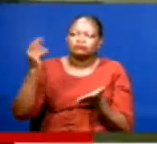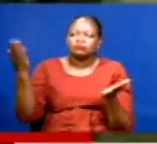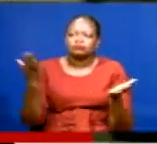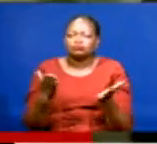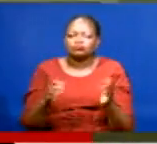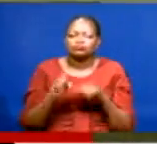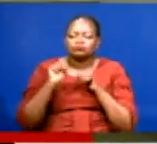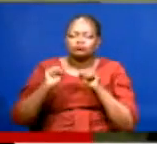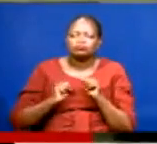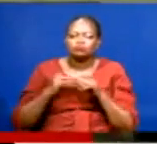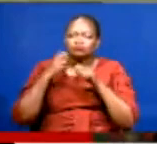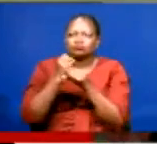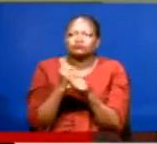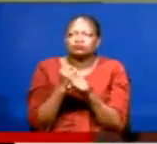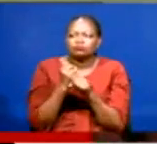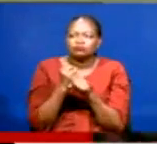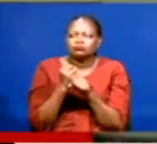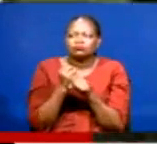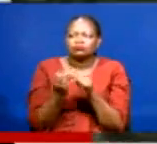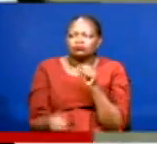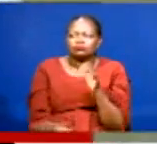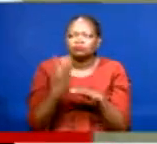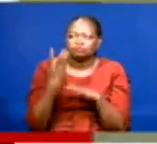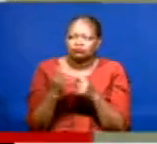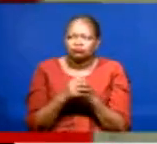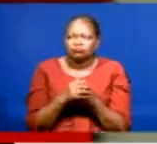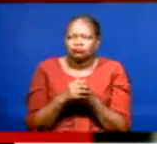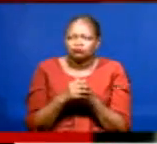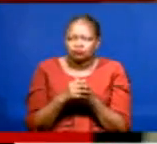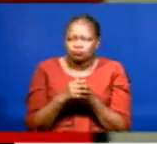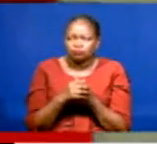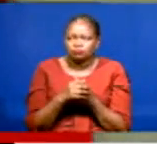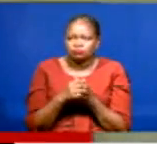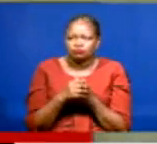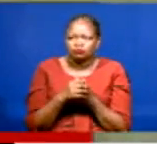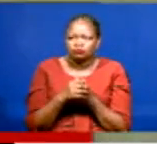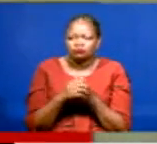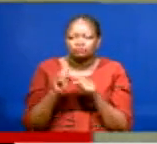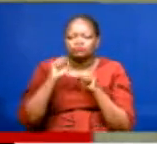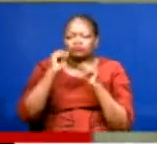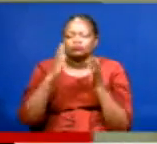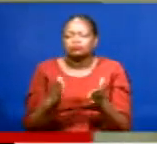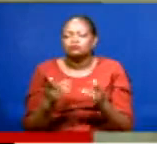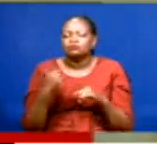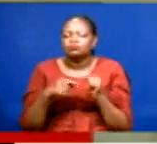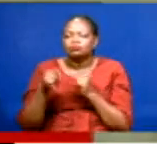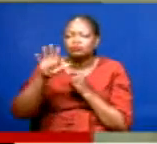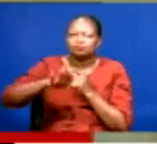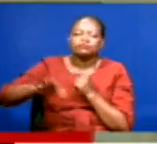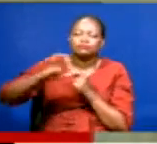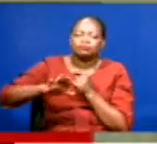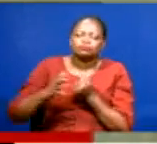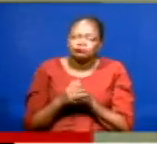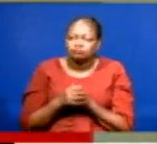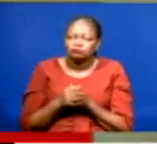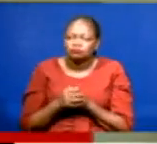Girls, an association that's formed, majorly is comprised of boxers coming from this neighborhood. And the